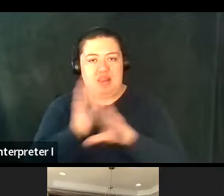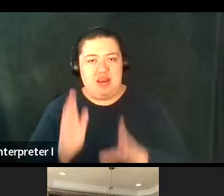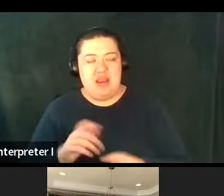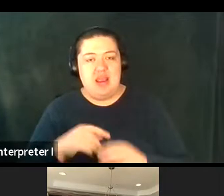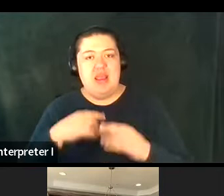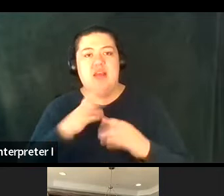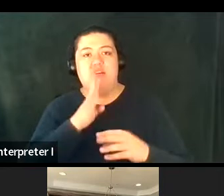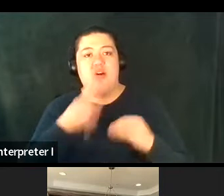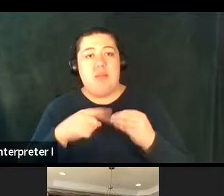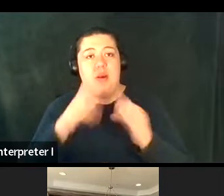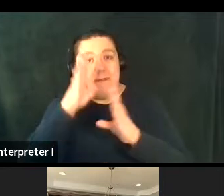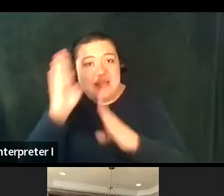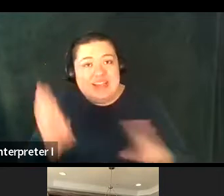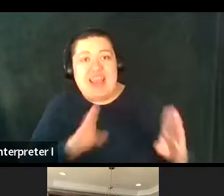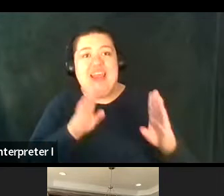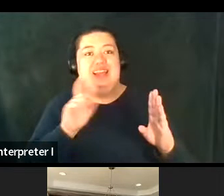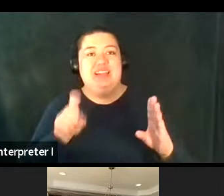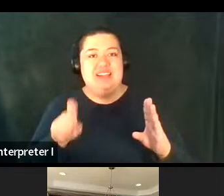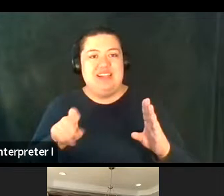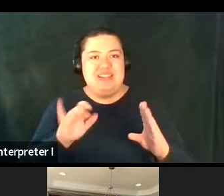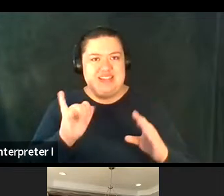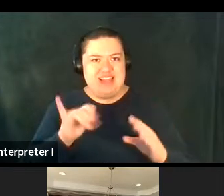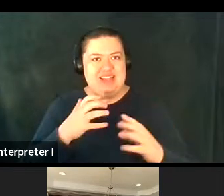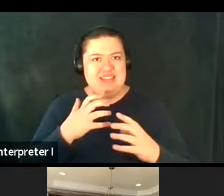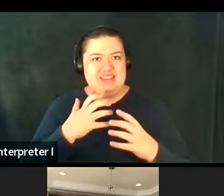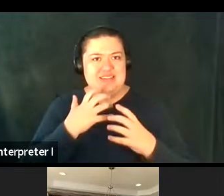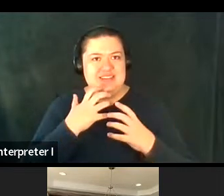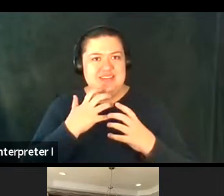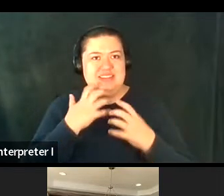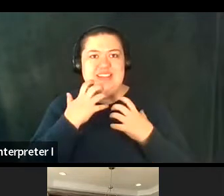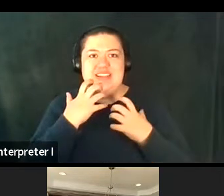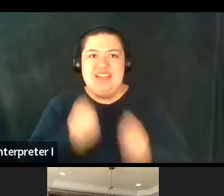plan that is needed, because that is desperately needed as well.